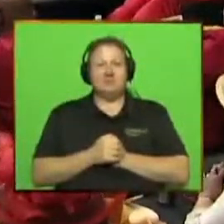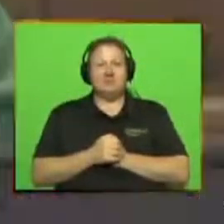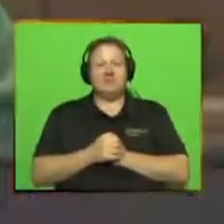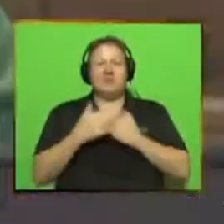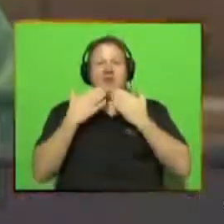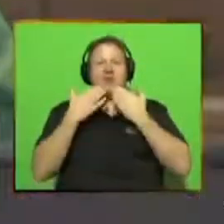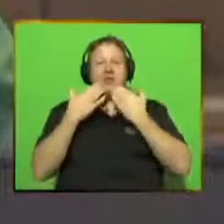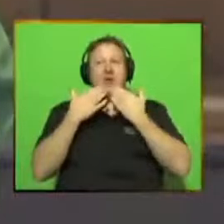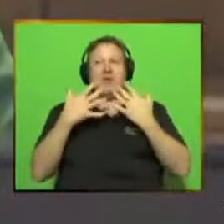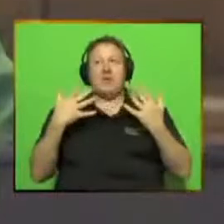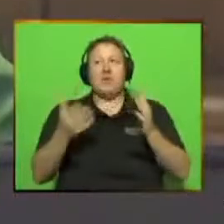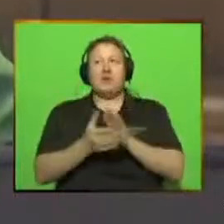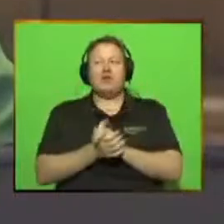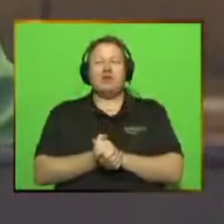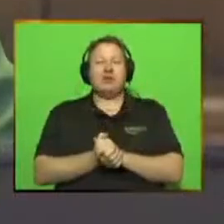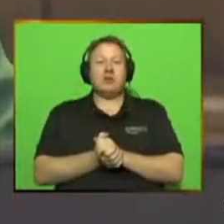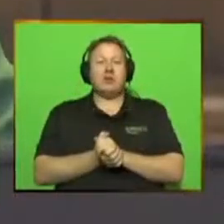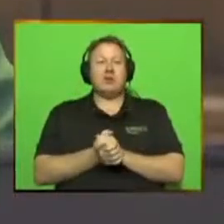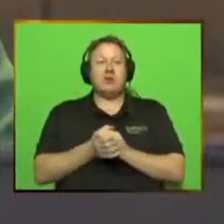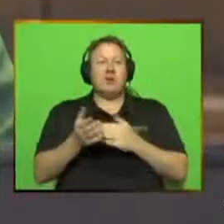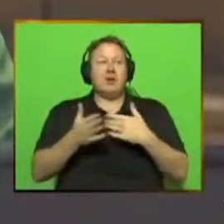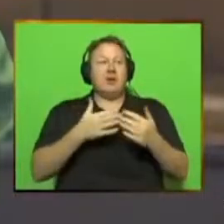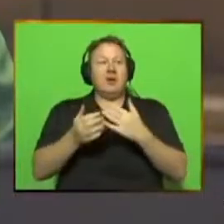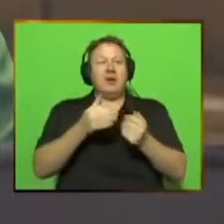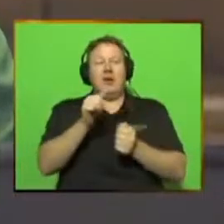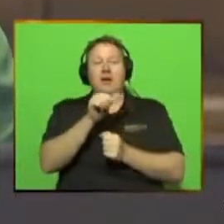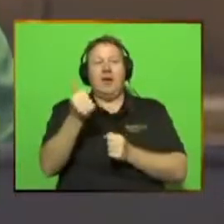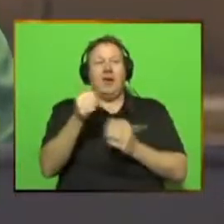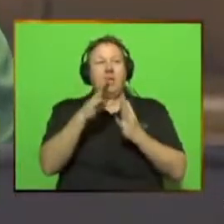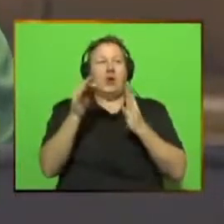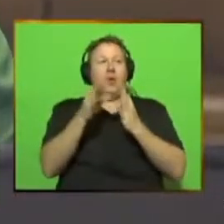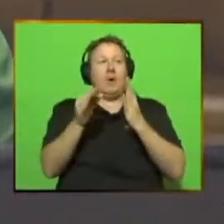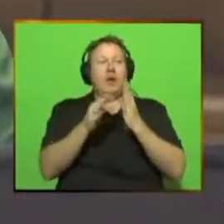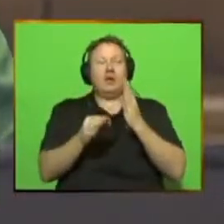Thank you very much. Are there other nominations?